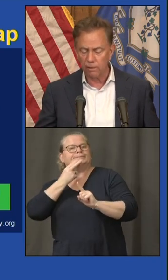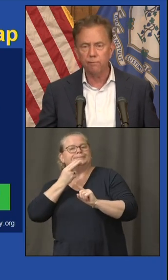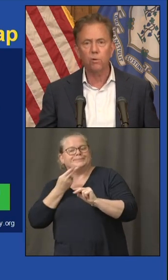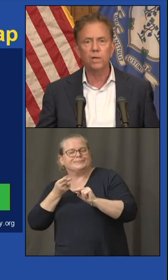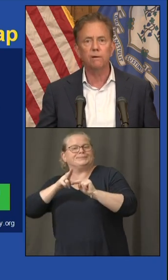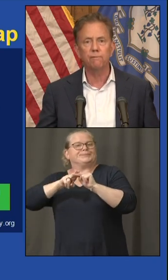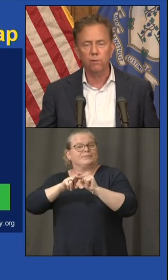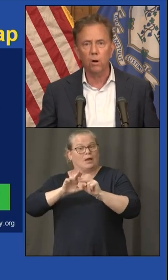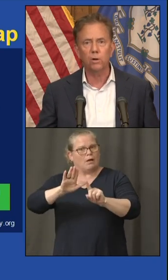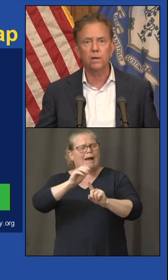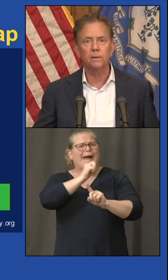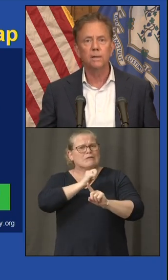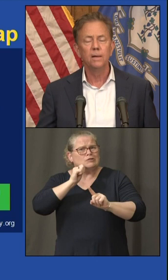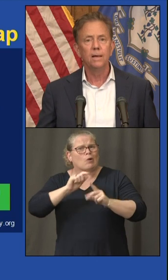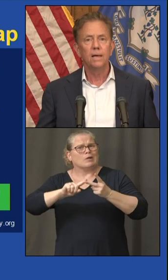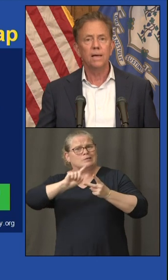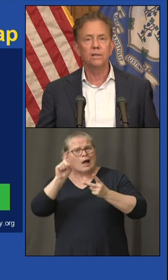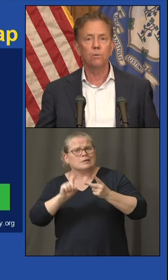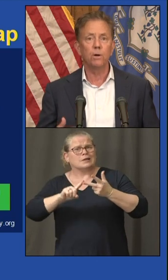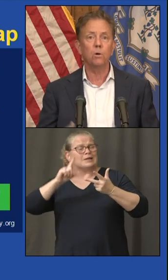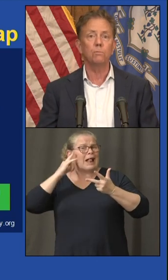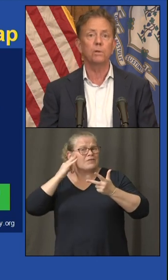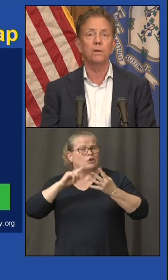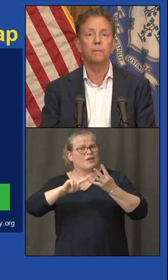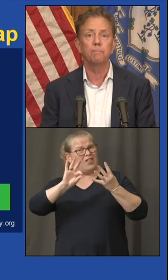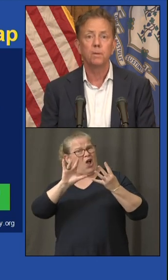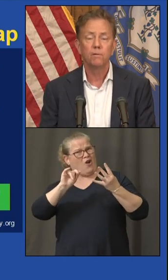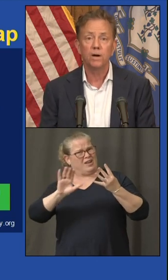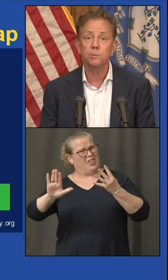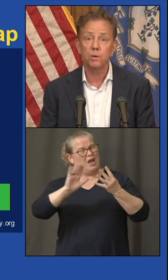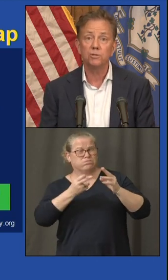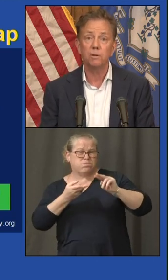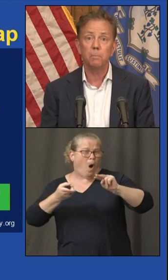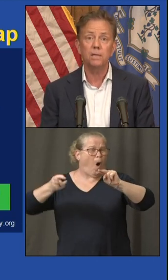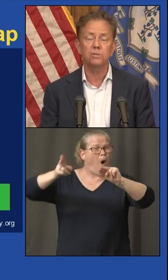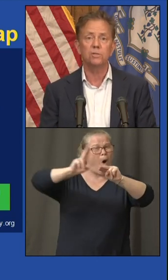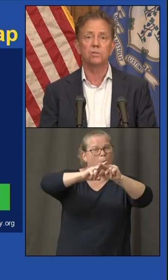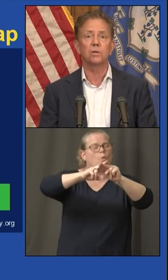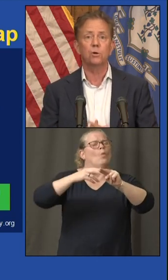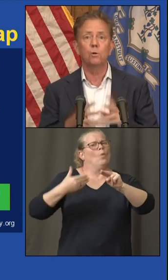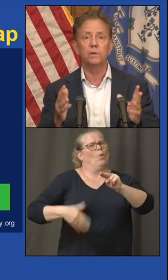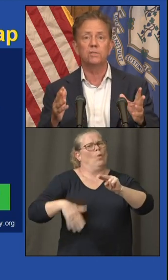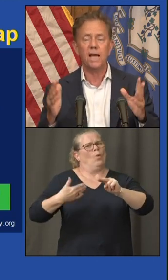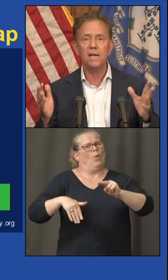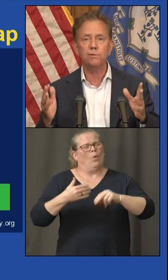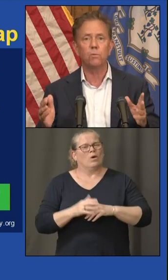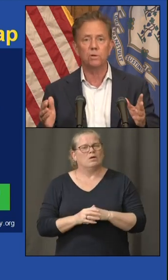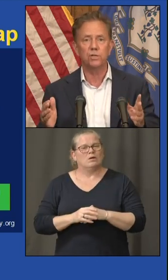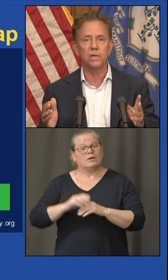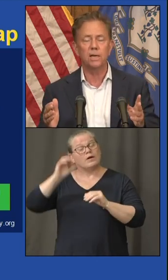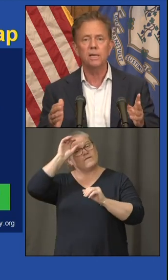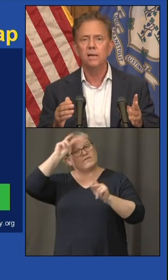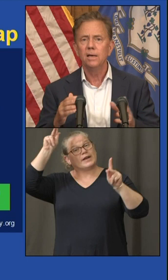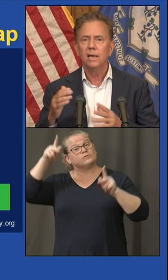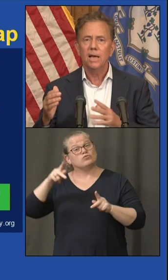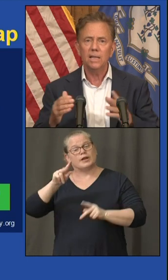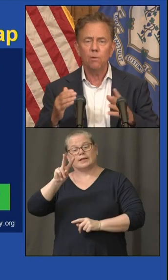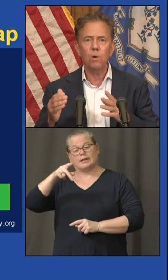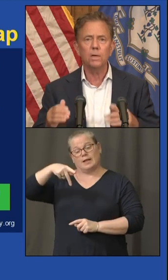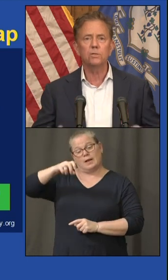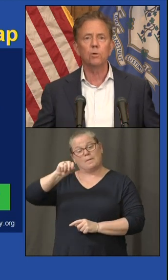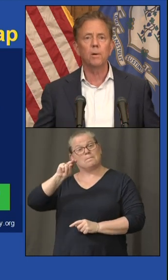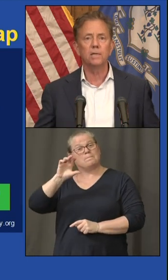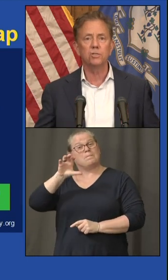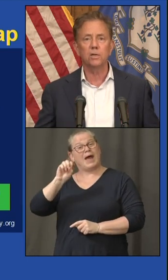Texas, California, Florida. And we were on with Vice President Pence's COVID task force today, and